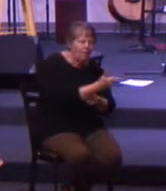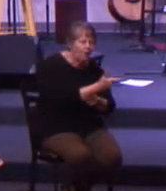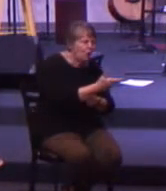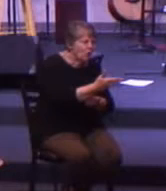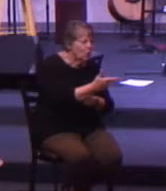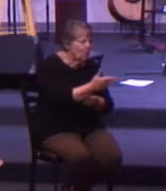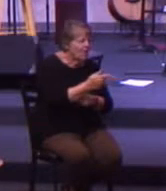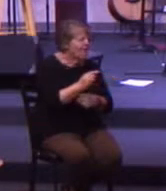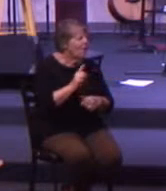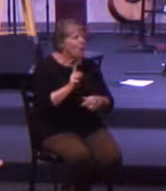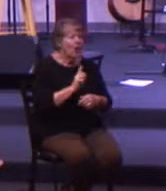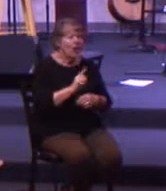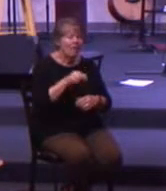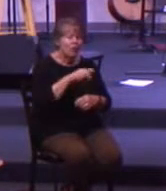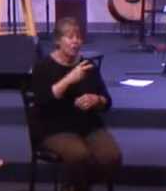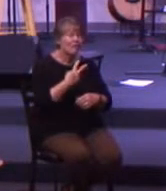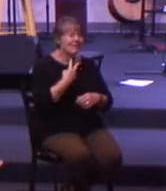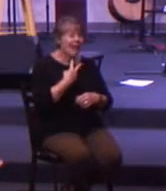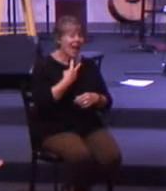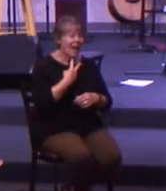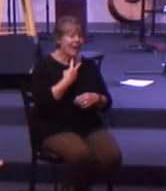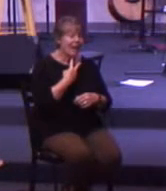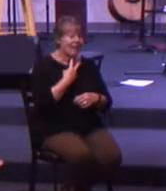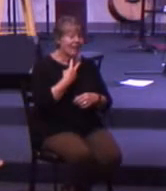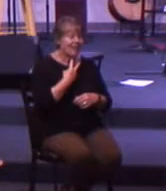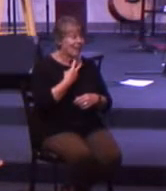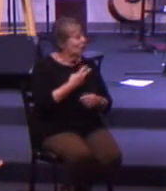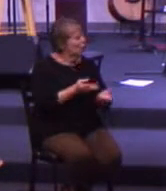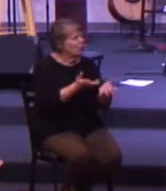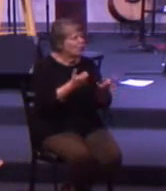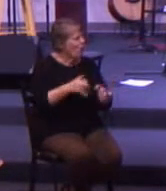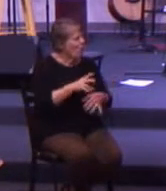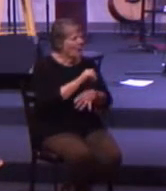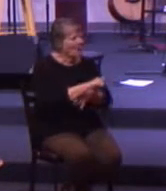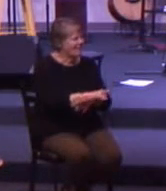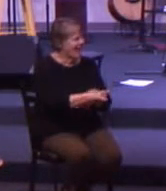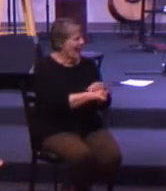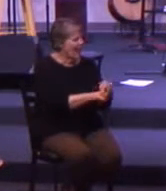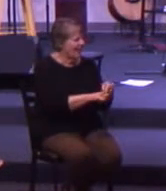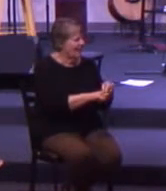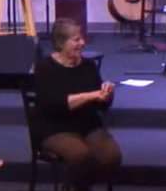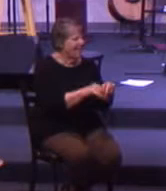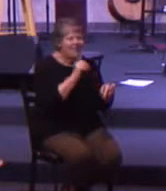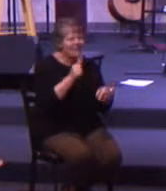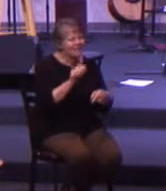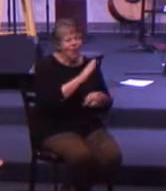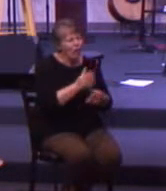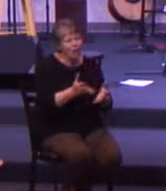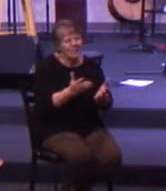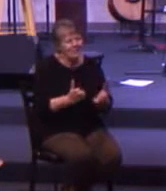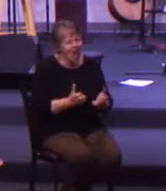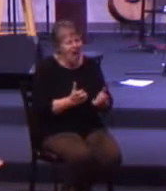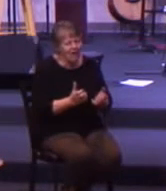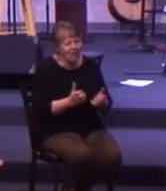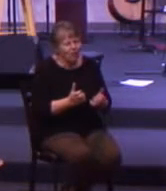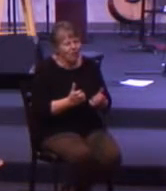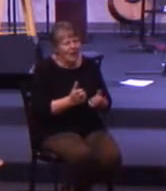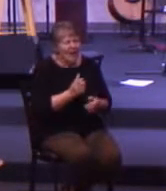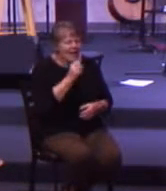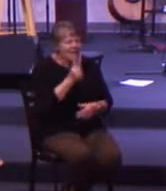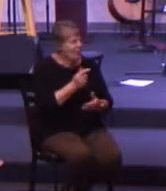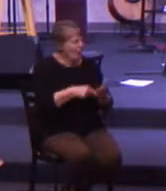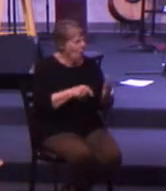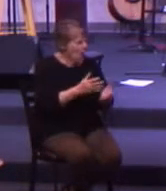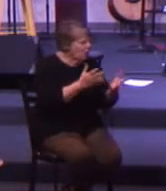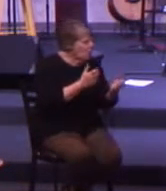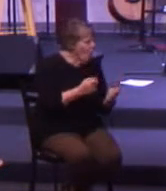is not where you want to stay. That's not your desired state. That's not what you're looking for. That's